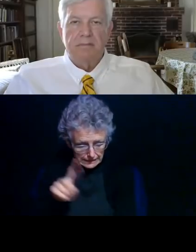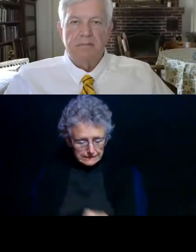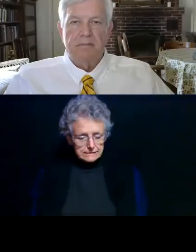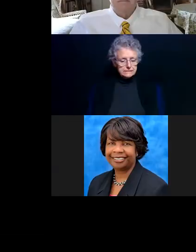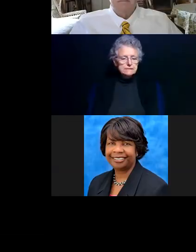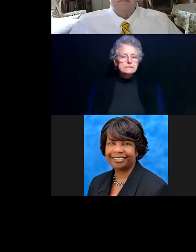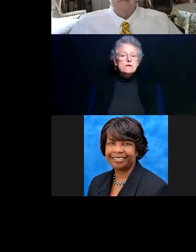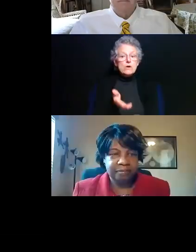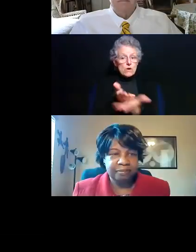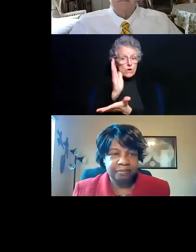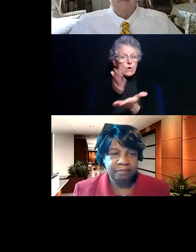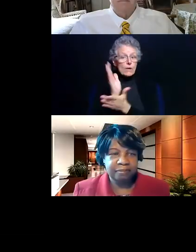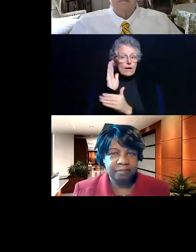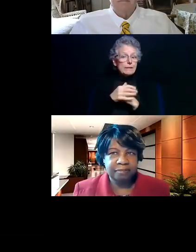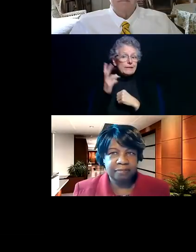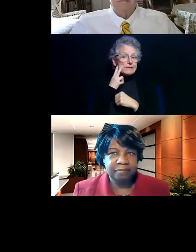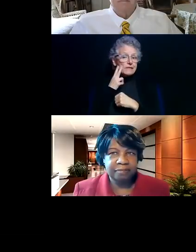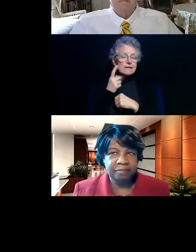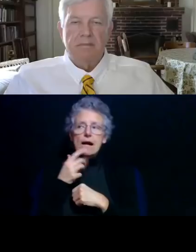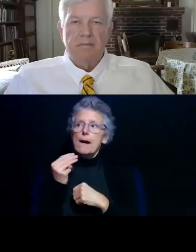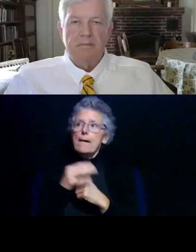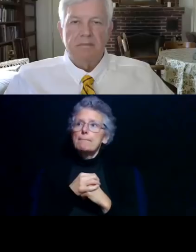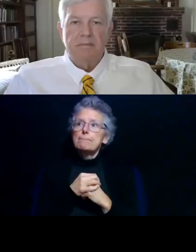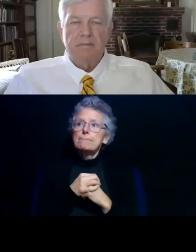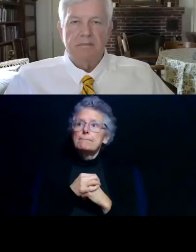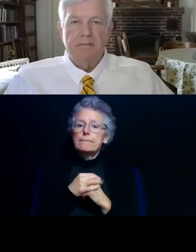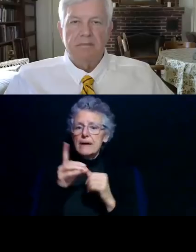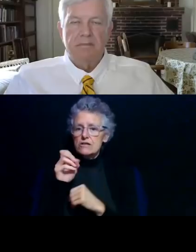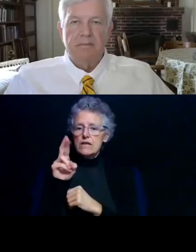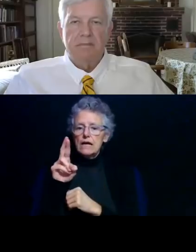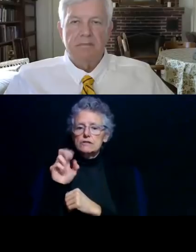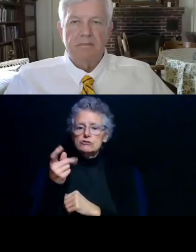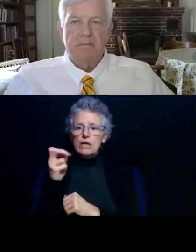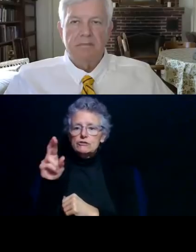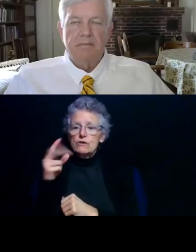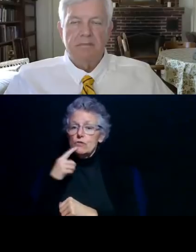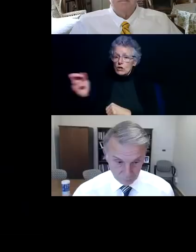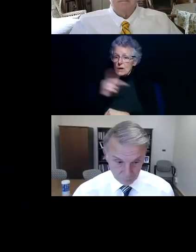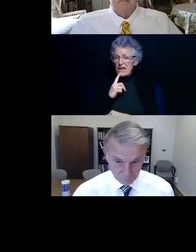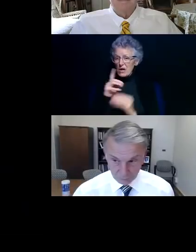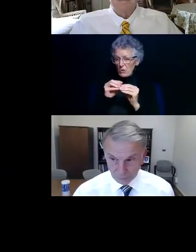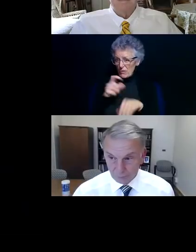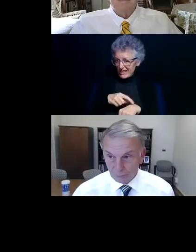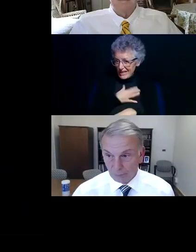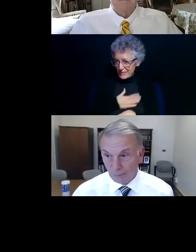All right, let's see here. Dr. Sponger, if you could come back on one more time.